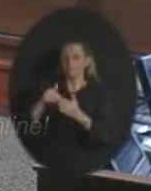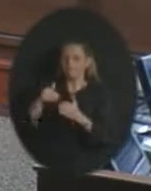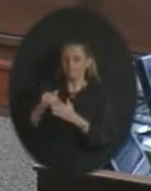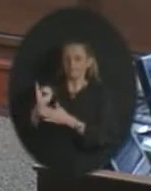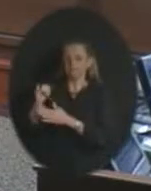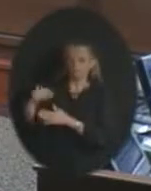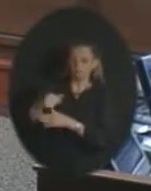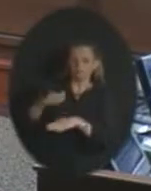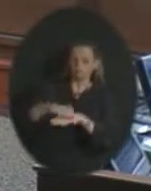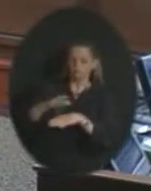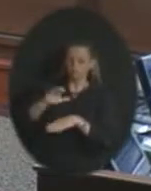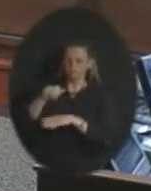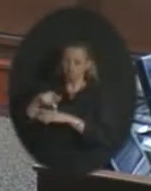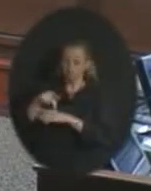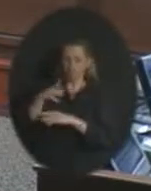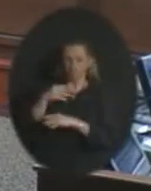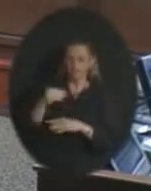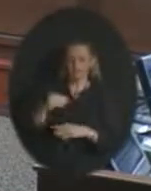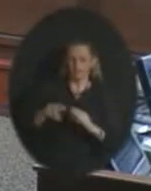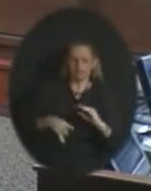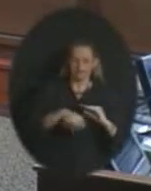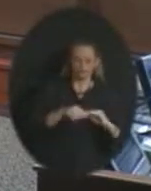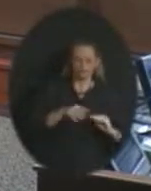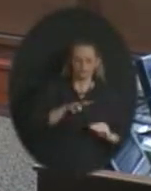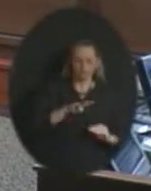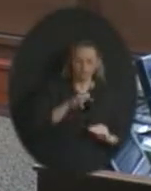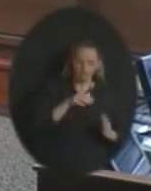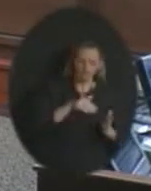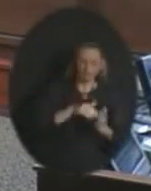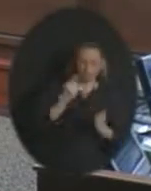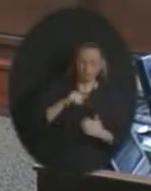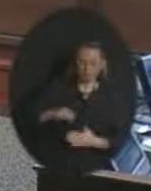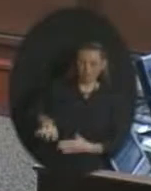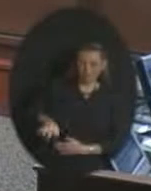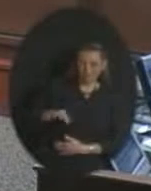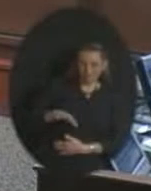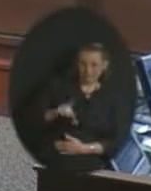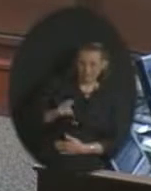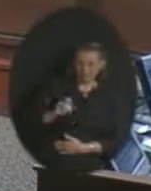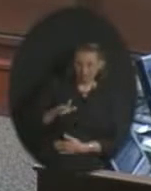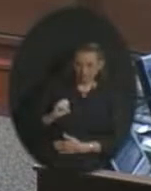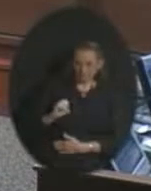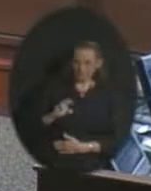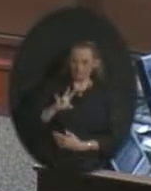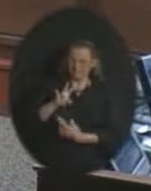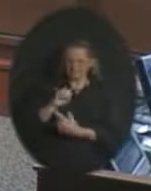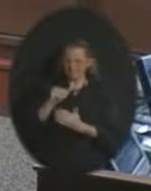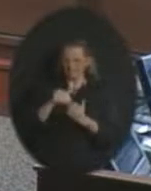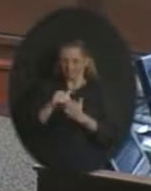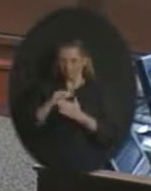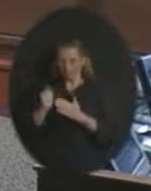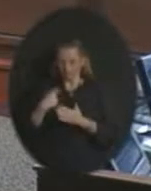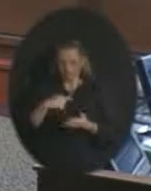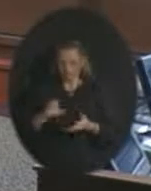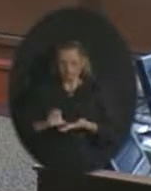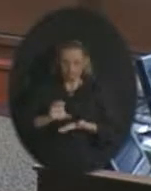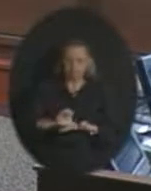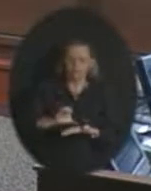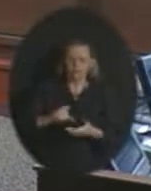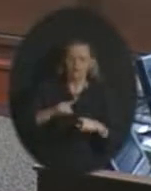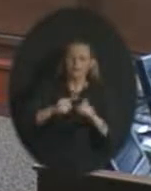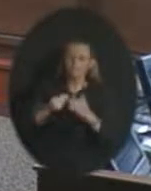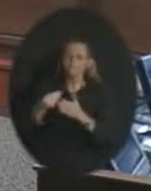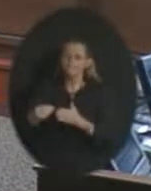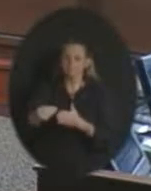extra $400,000 in our deductible, that's $70,000. But we're buying $100,400,000